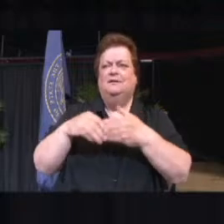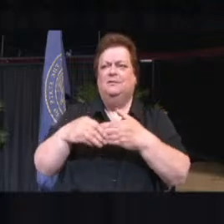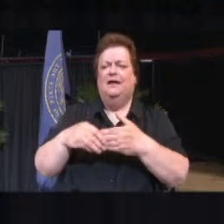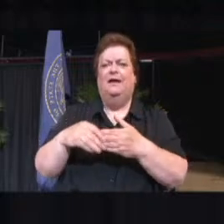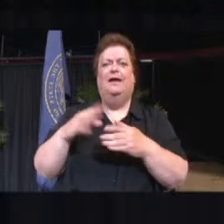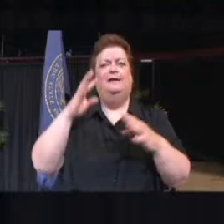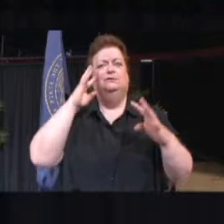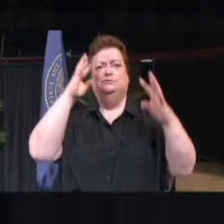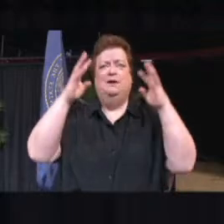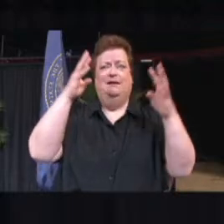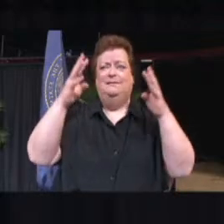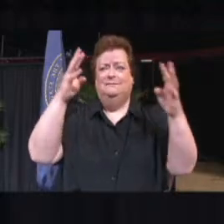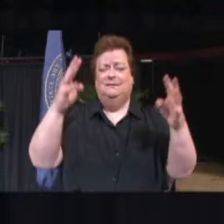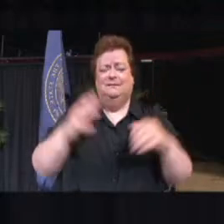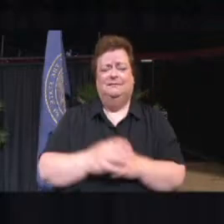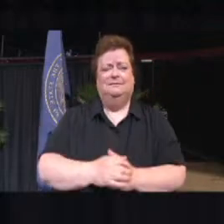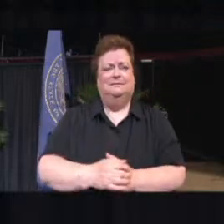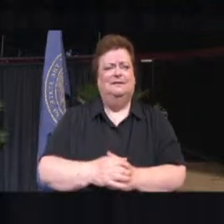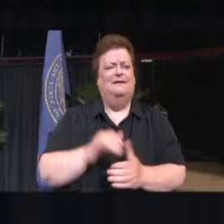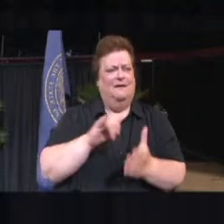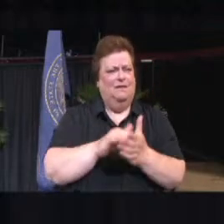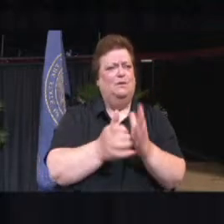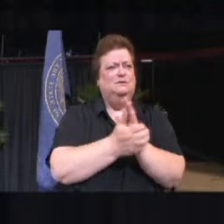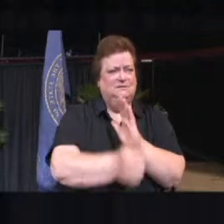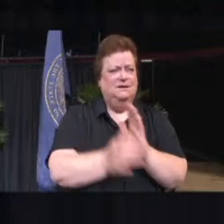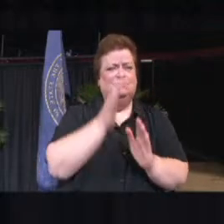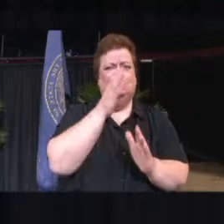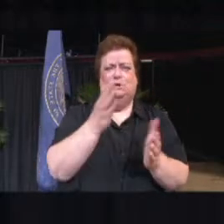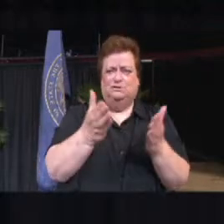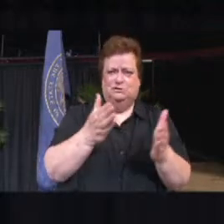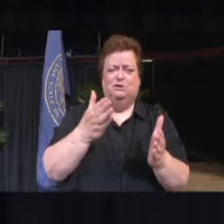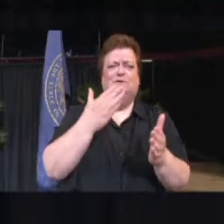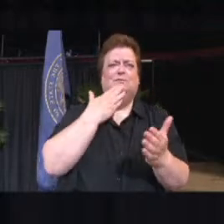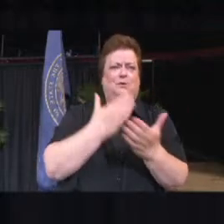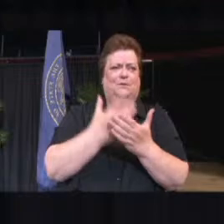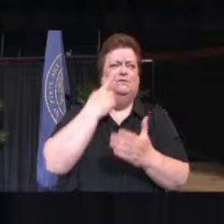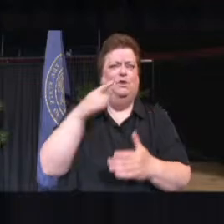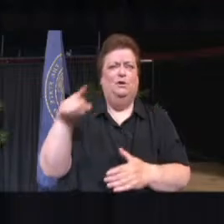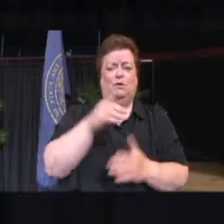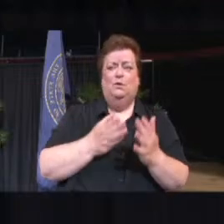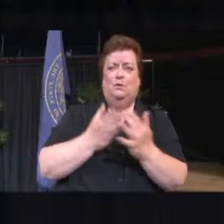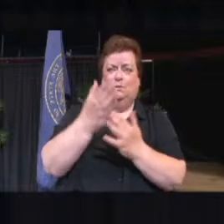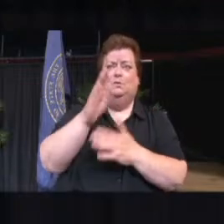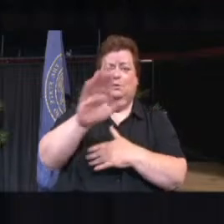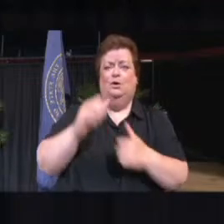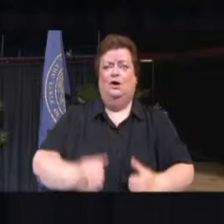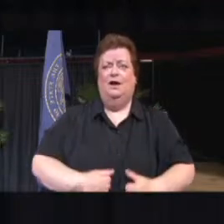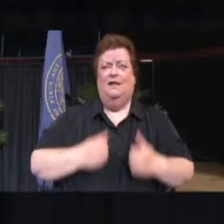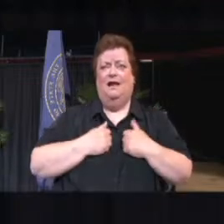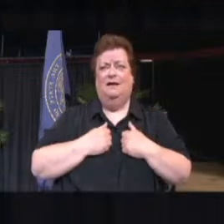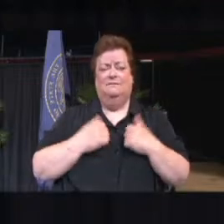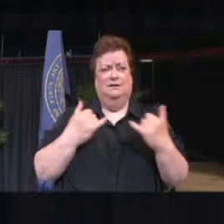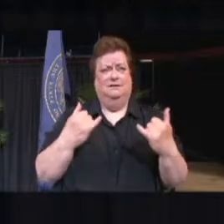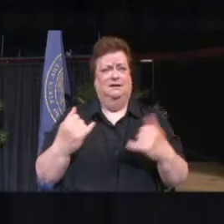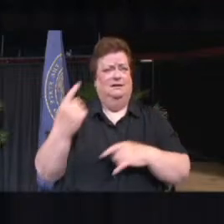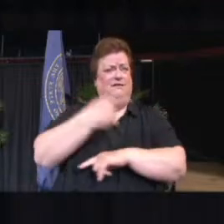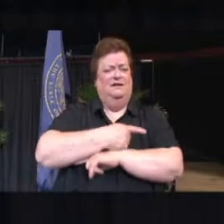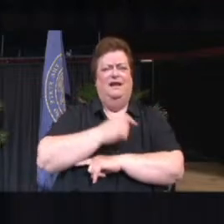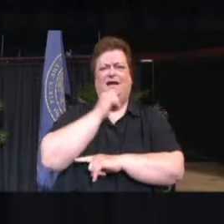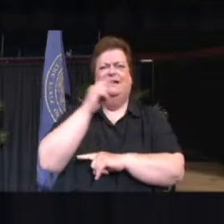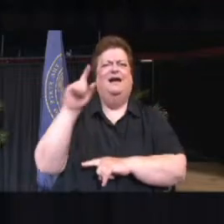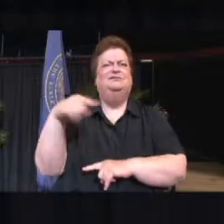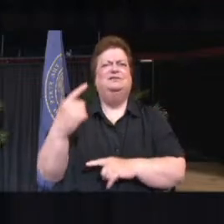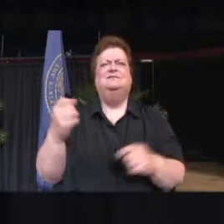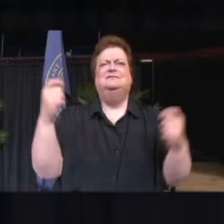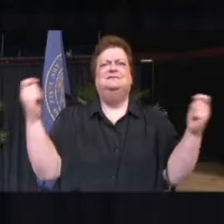your creativity. Those skills will serve you well throughout your lives. You see, today is not just a